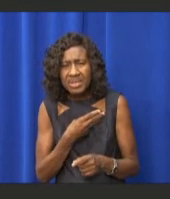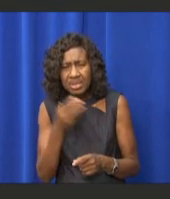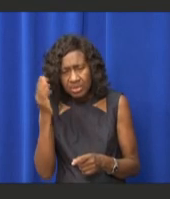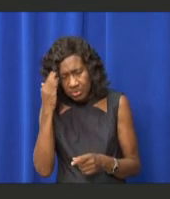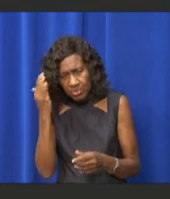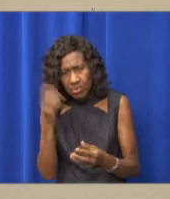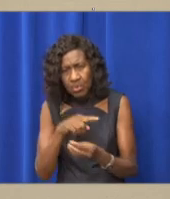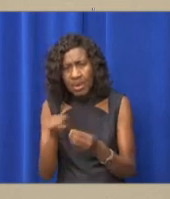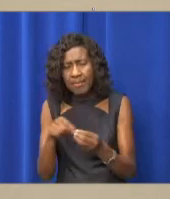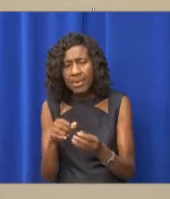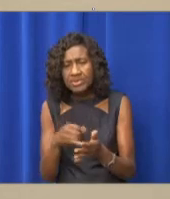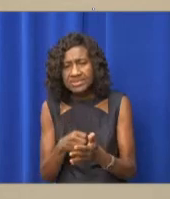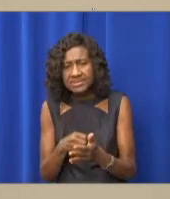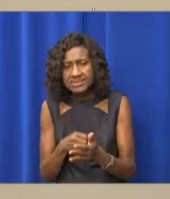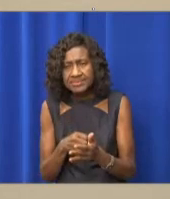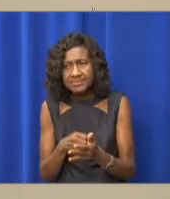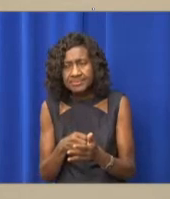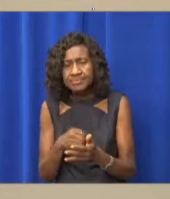still working on it,